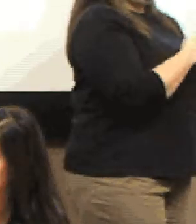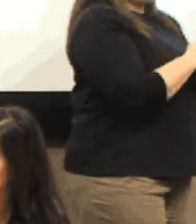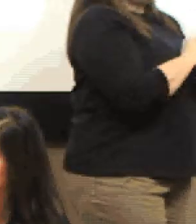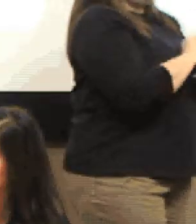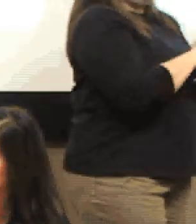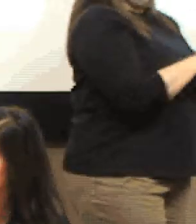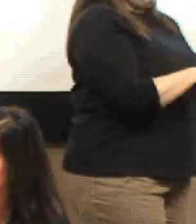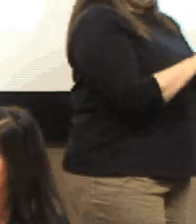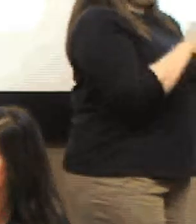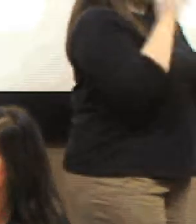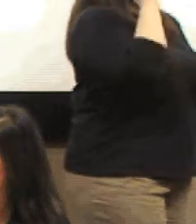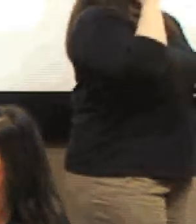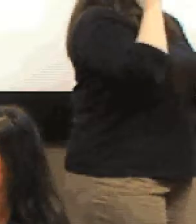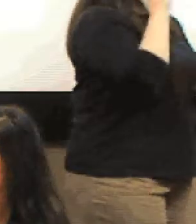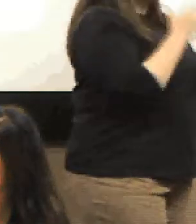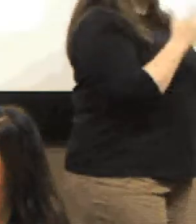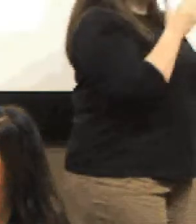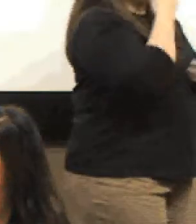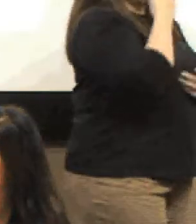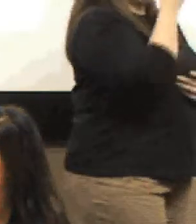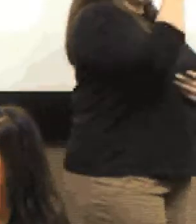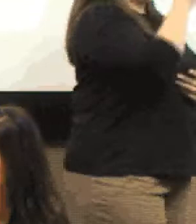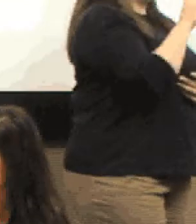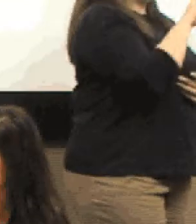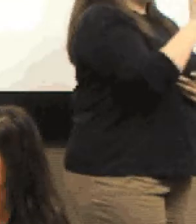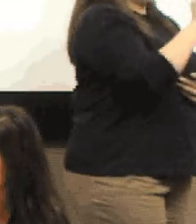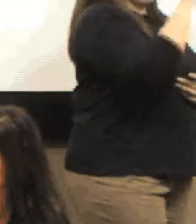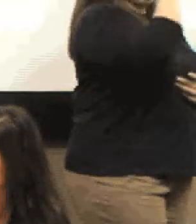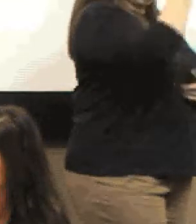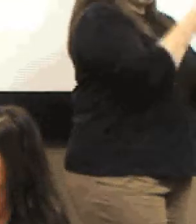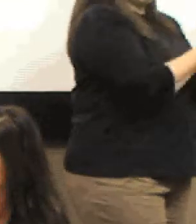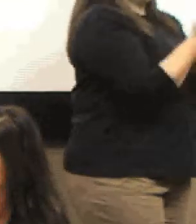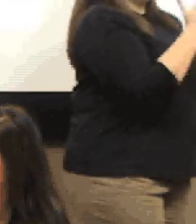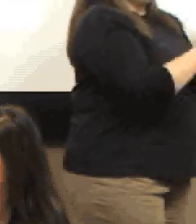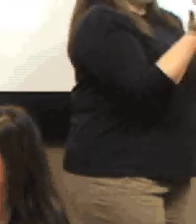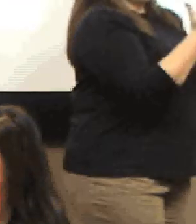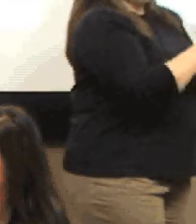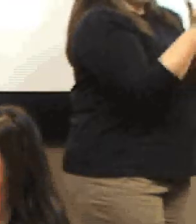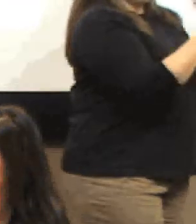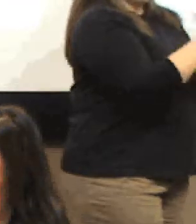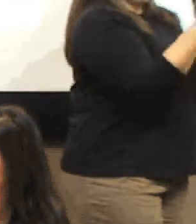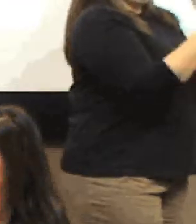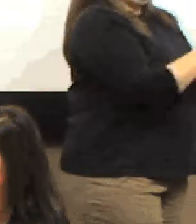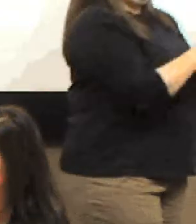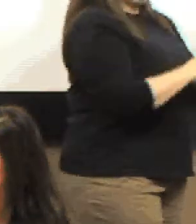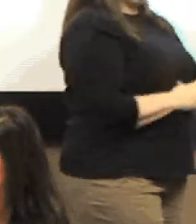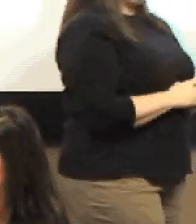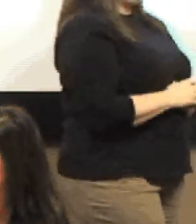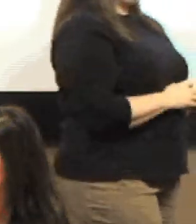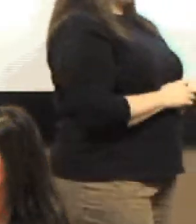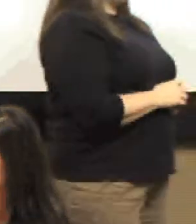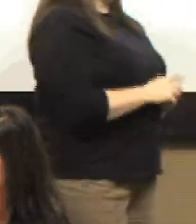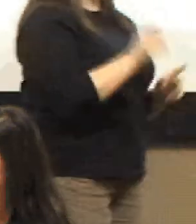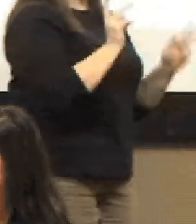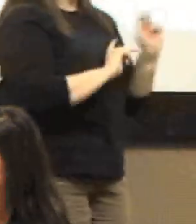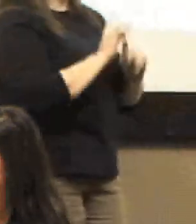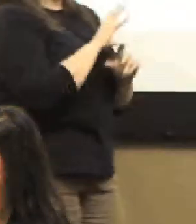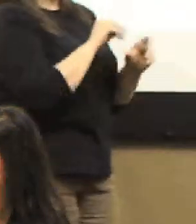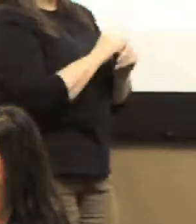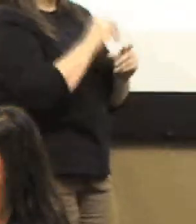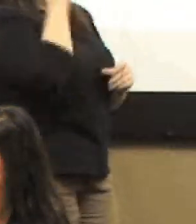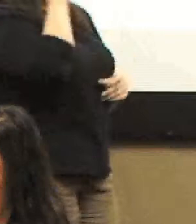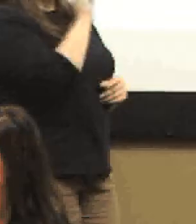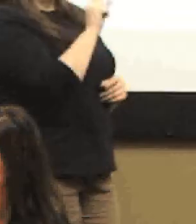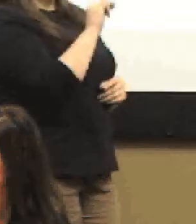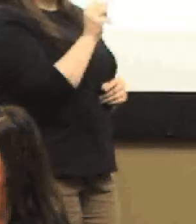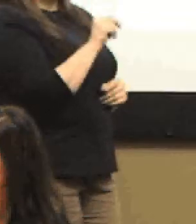of them, radio has probably been the best at reinventing itself over and over and over again, and the people within the radio